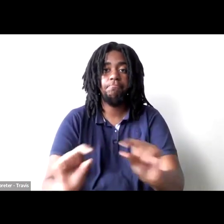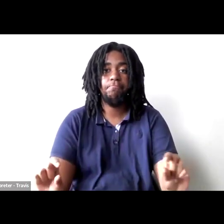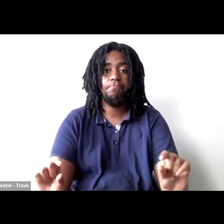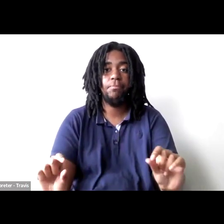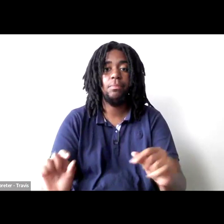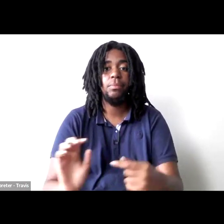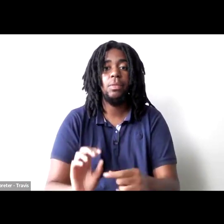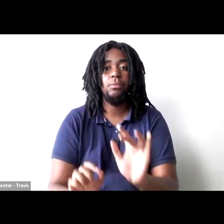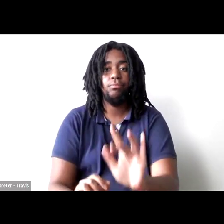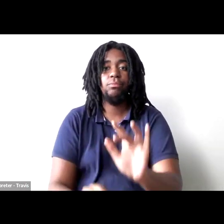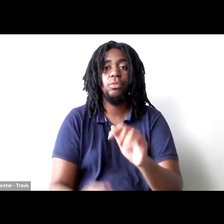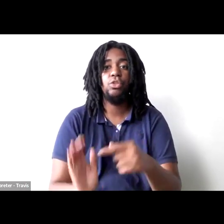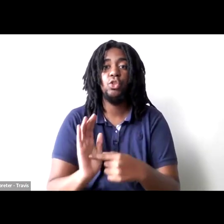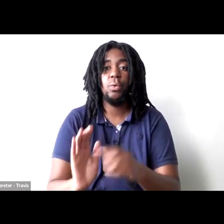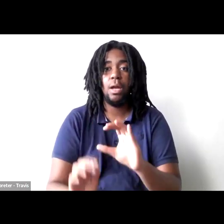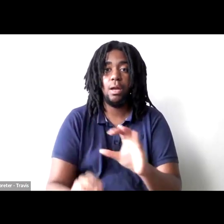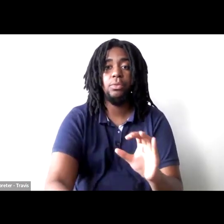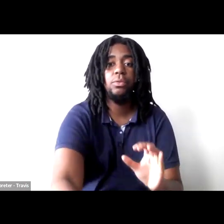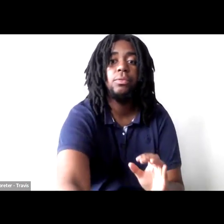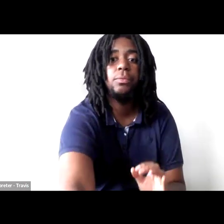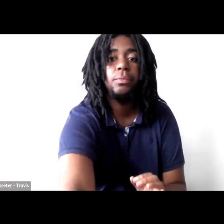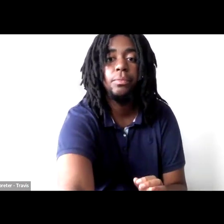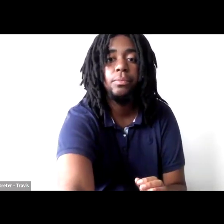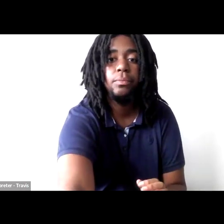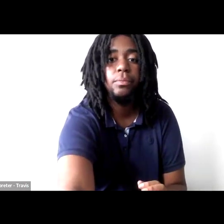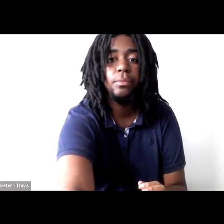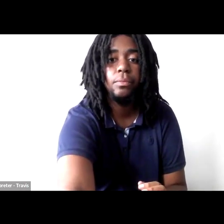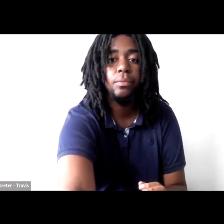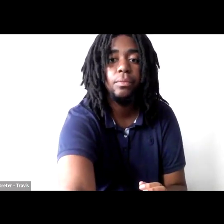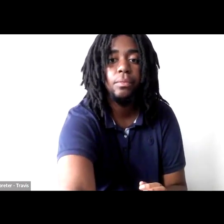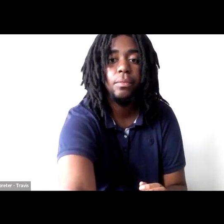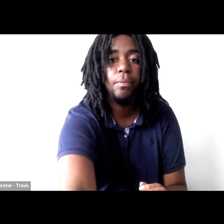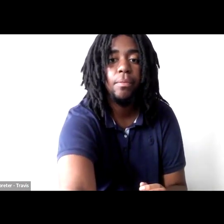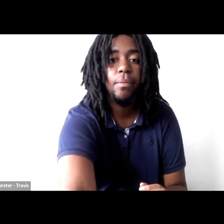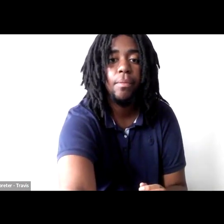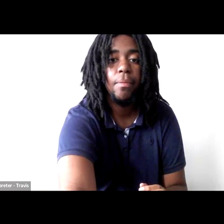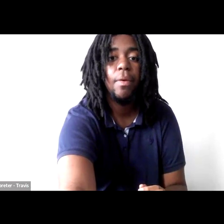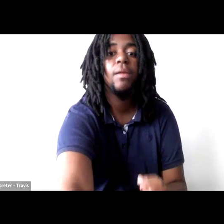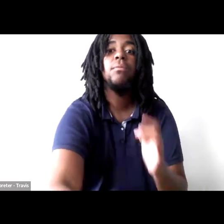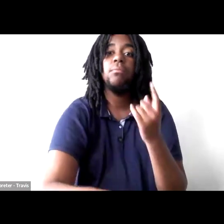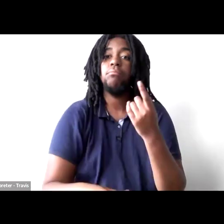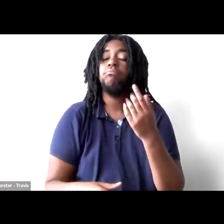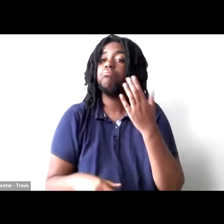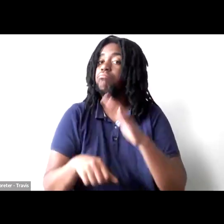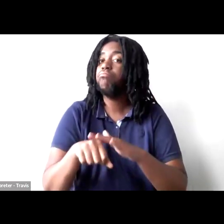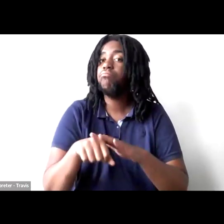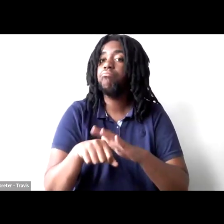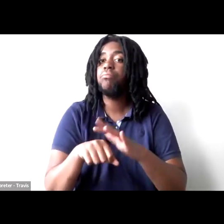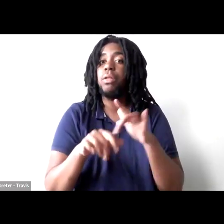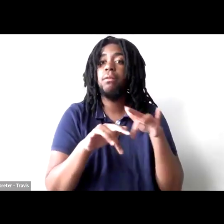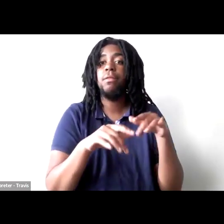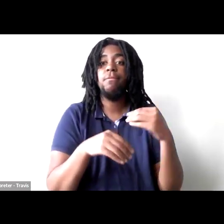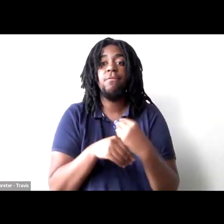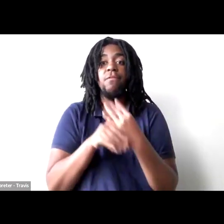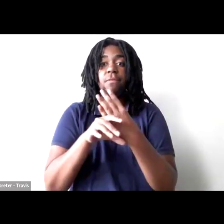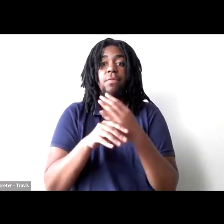Show Captions. However, the main presentation portion of this program is pre-recorded and is already